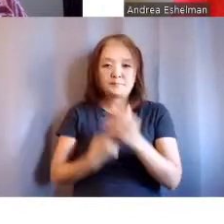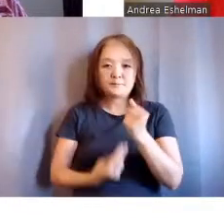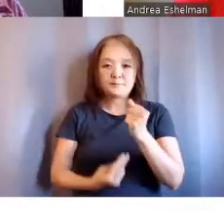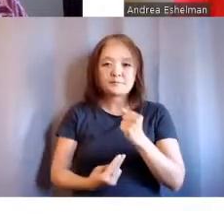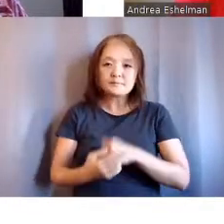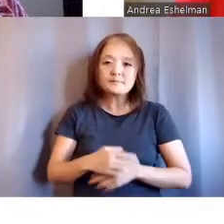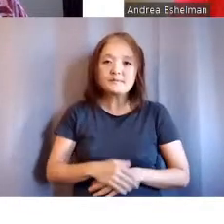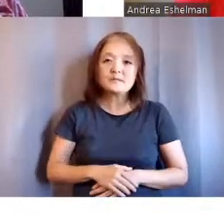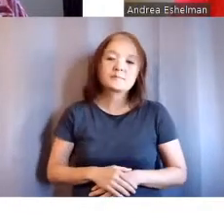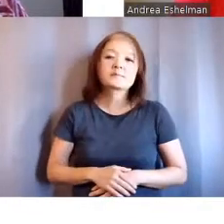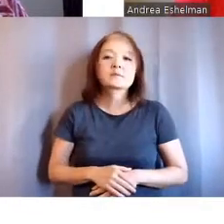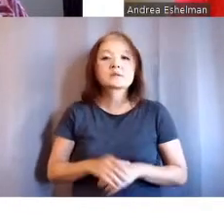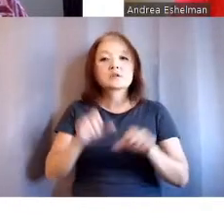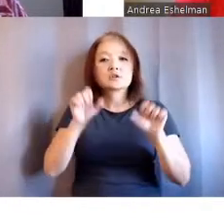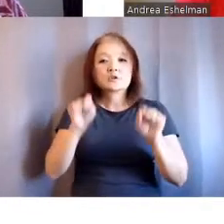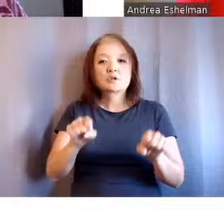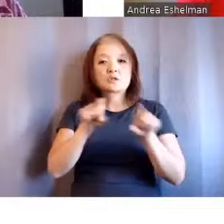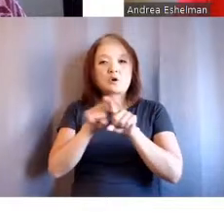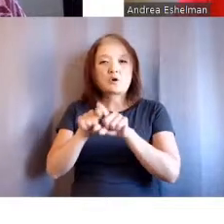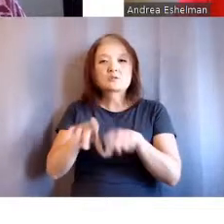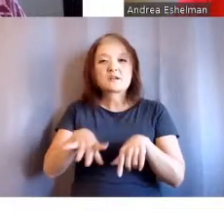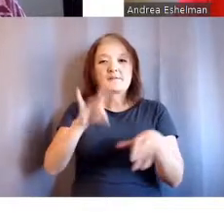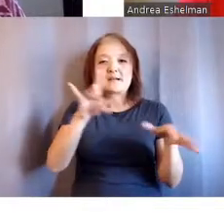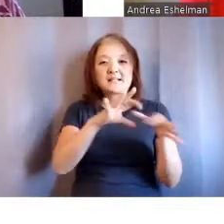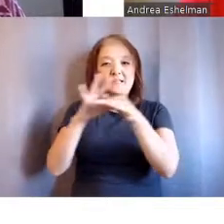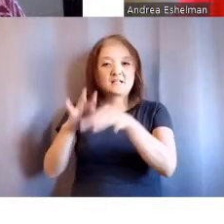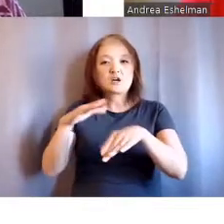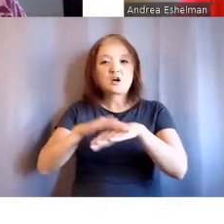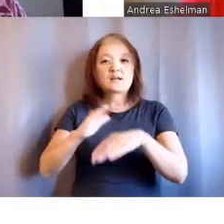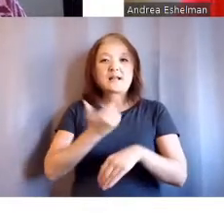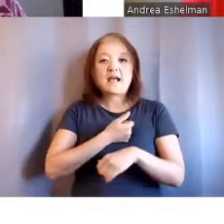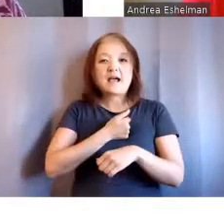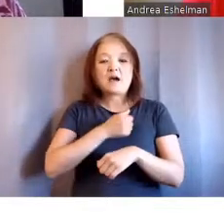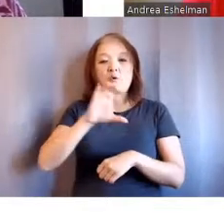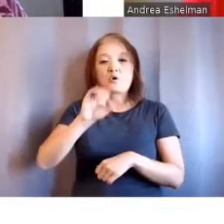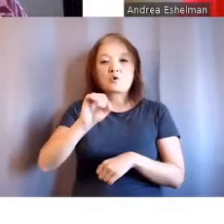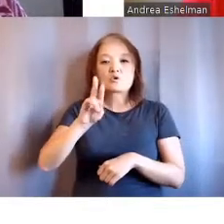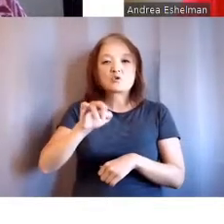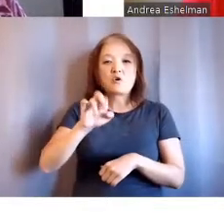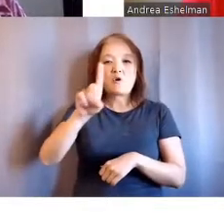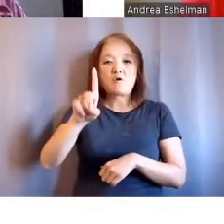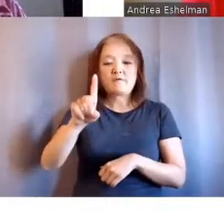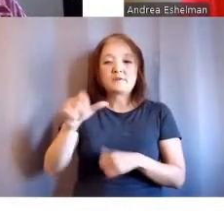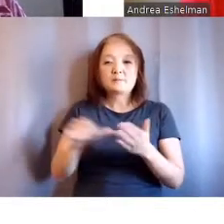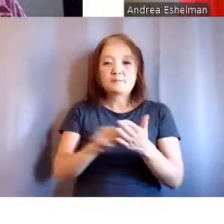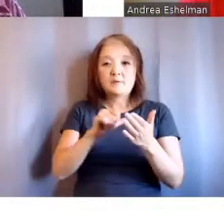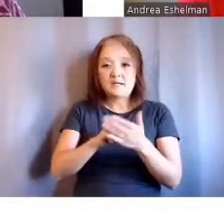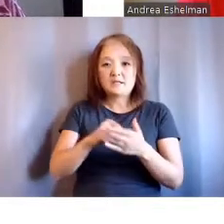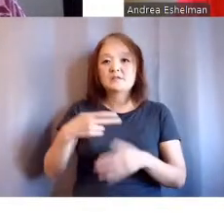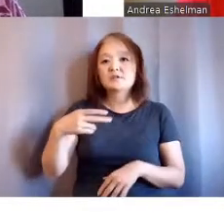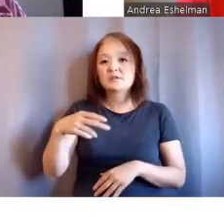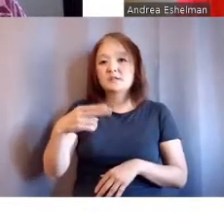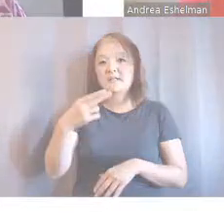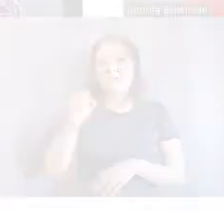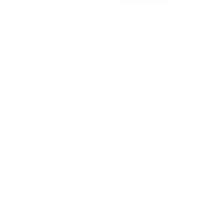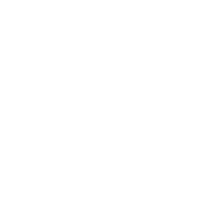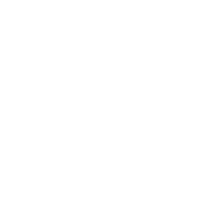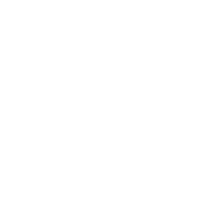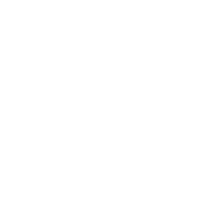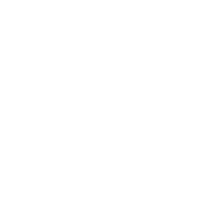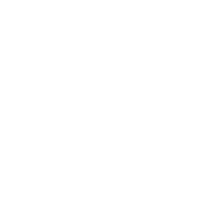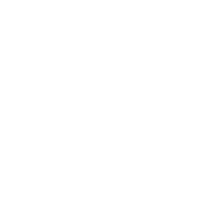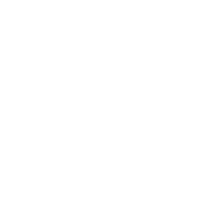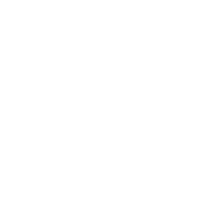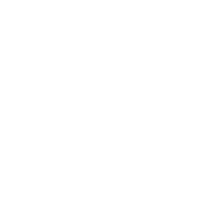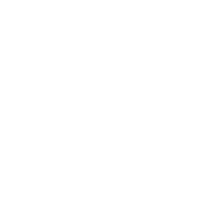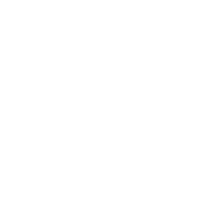you will also be able to find a link to it on our COVID page on hsta.org. Please keep in mind the situation